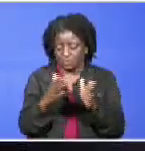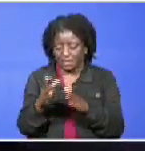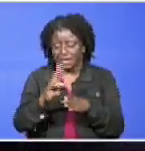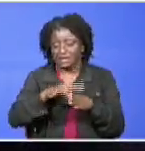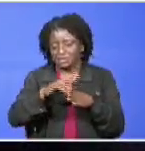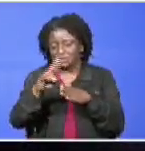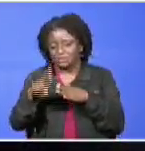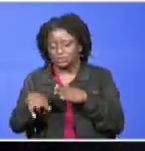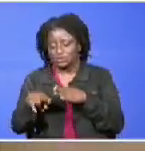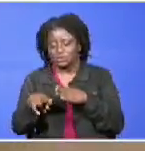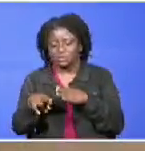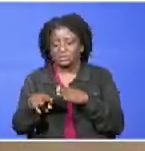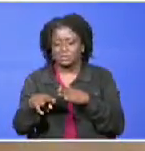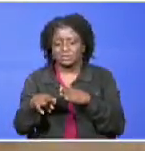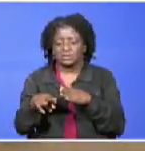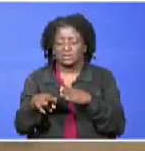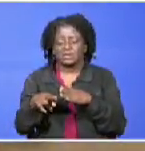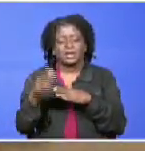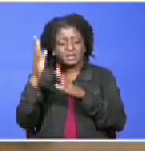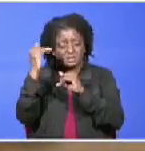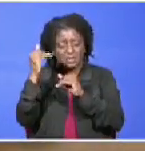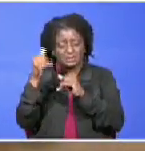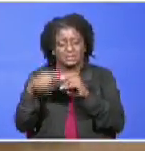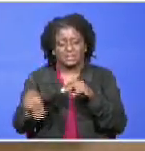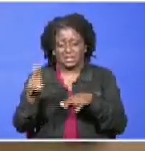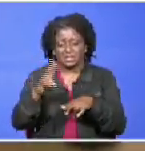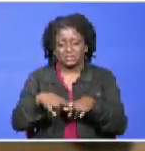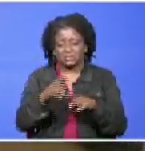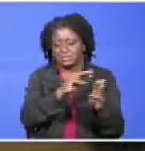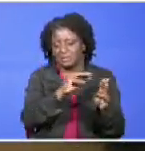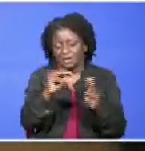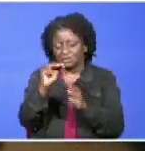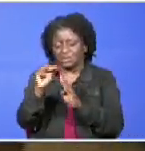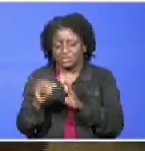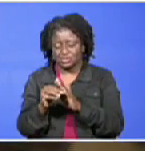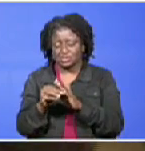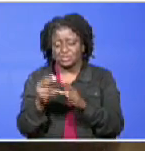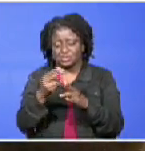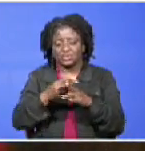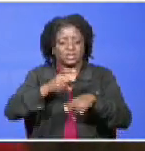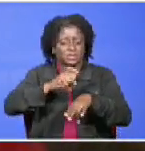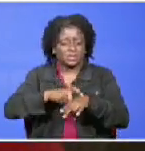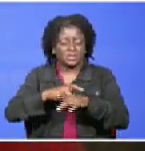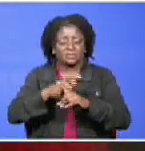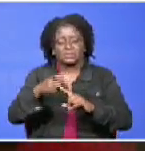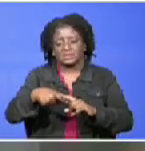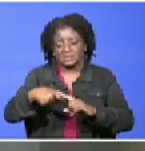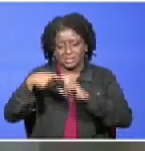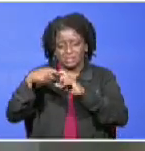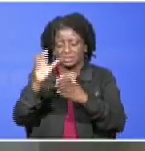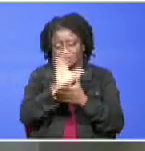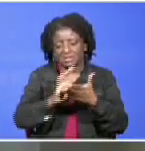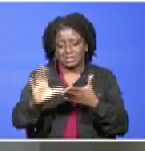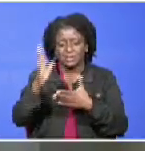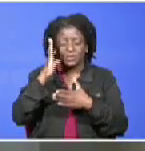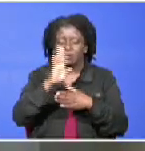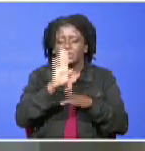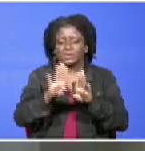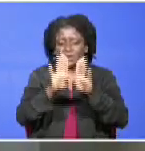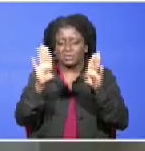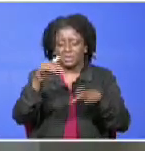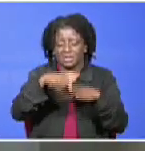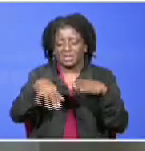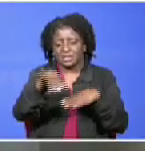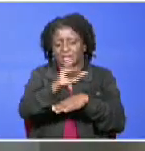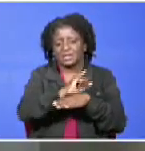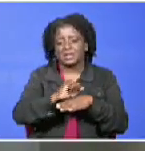increased migration, a temporary detention center will be set up along the country's southern border in Inagua. Yeah, we